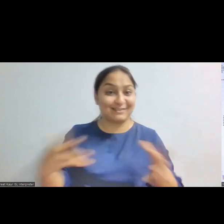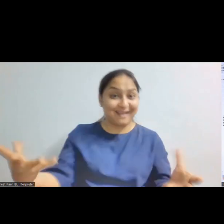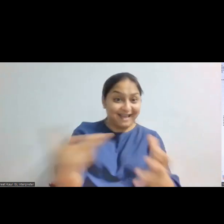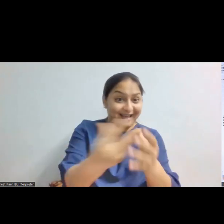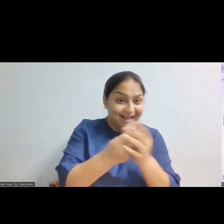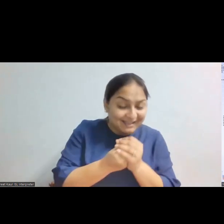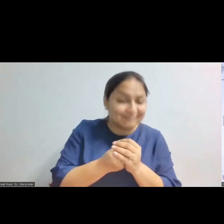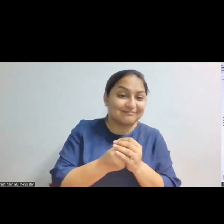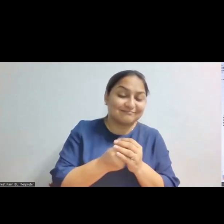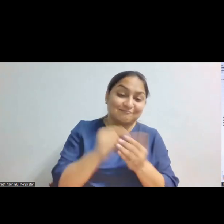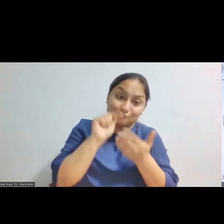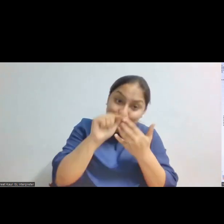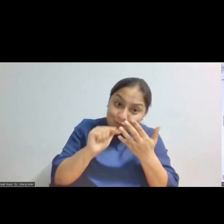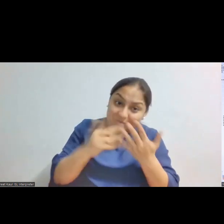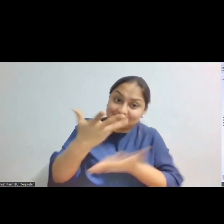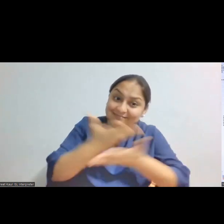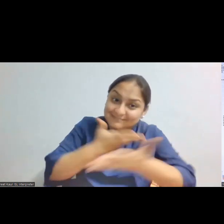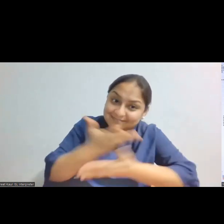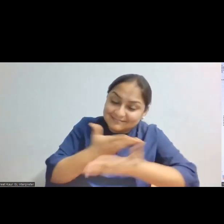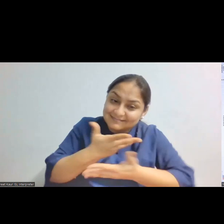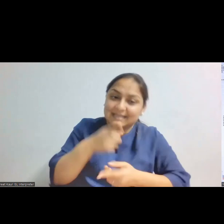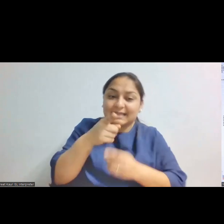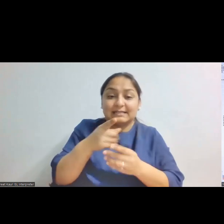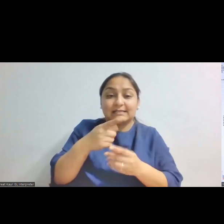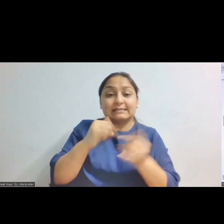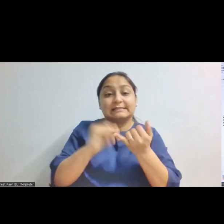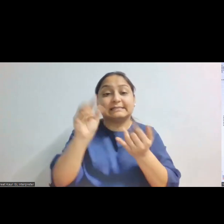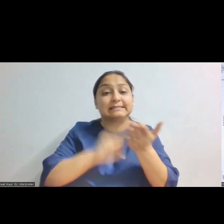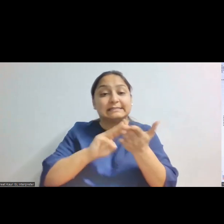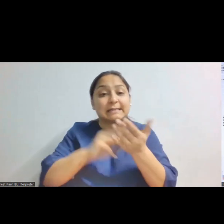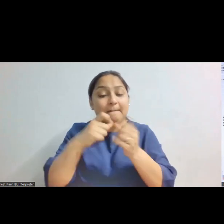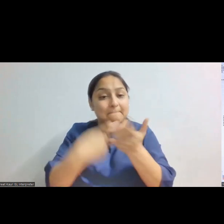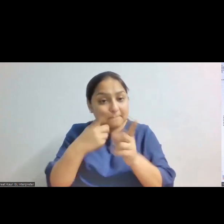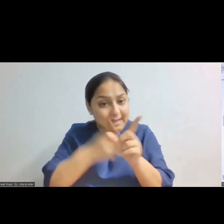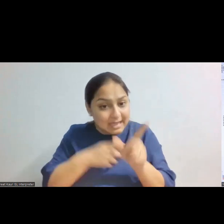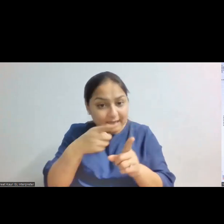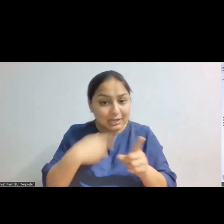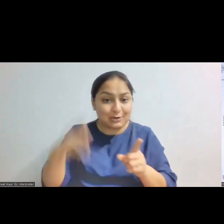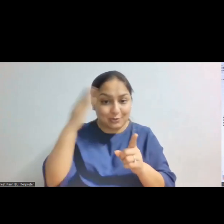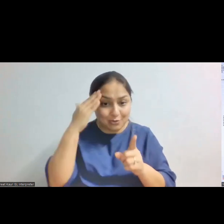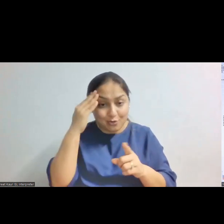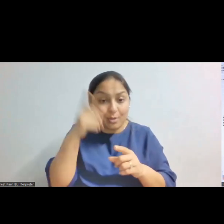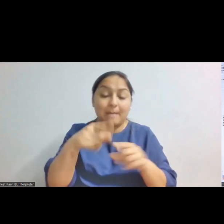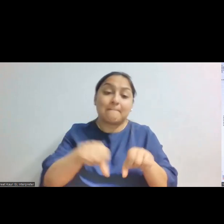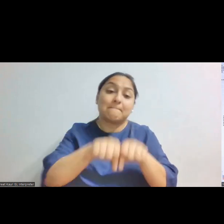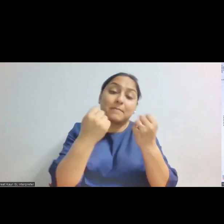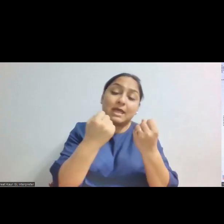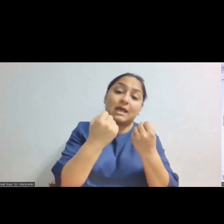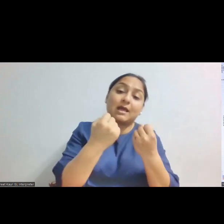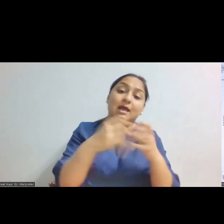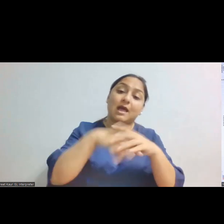sessions, we would be doing the summary of the breakout room discussions, which will be done by